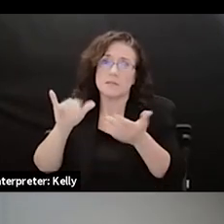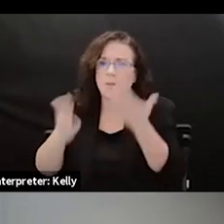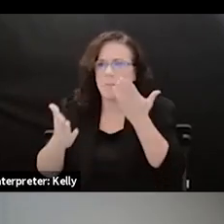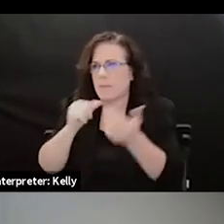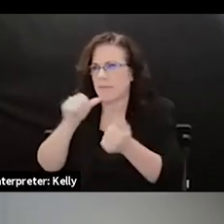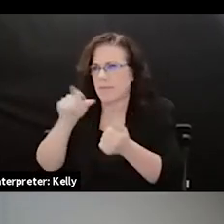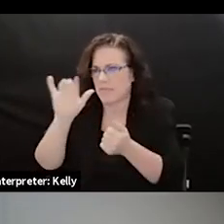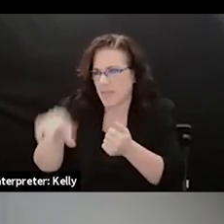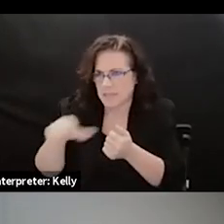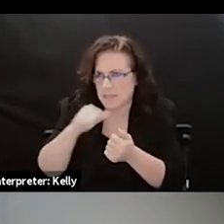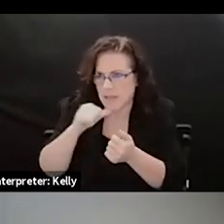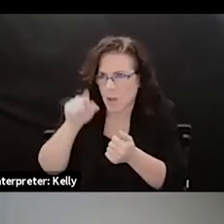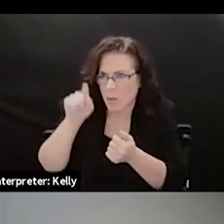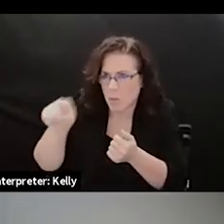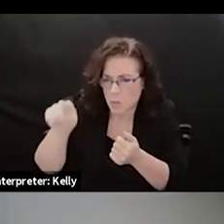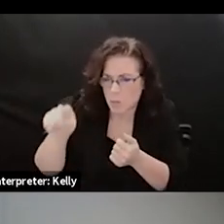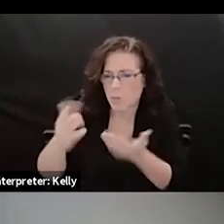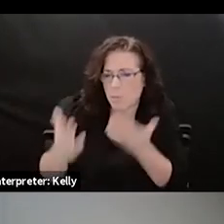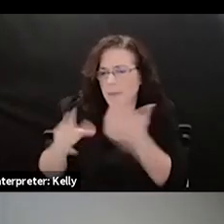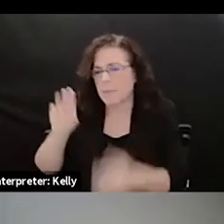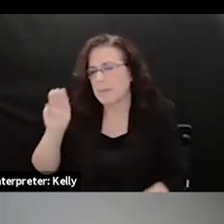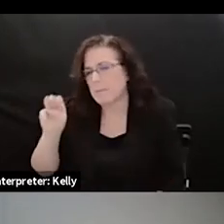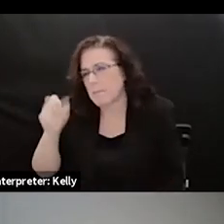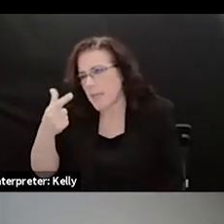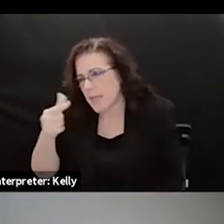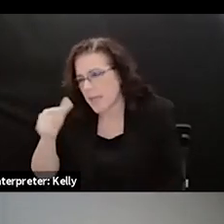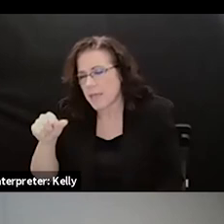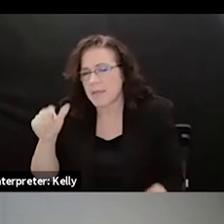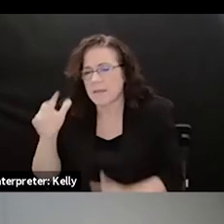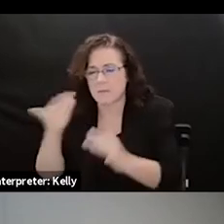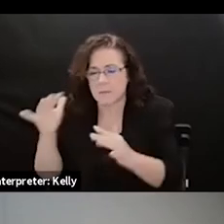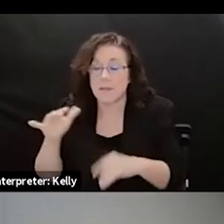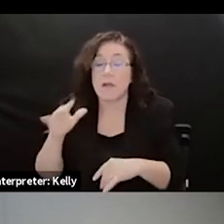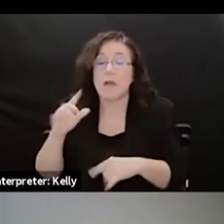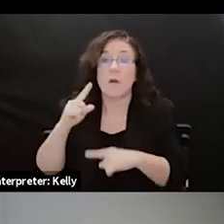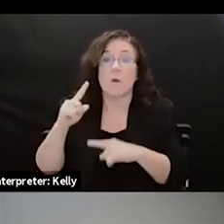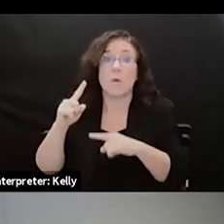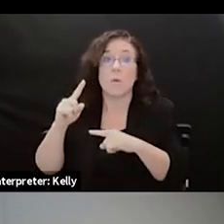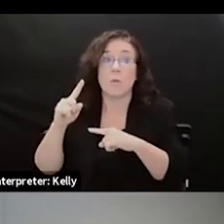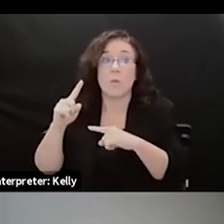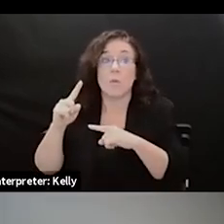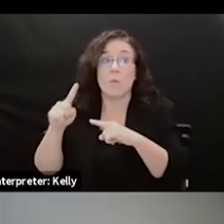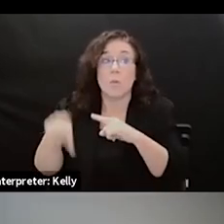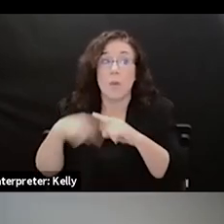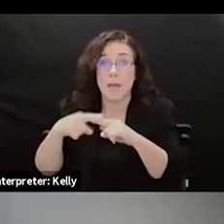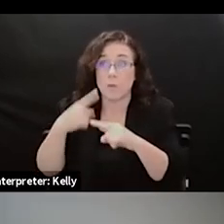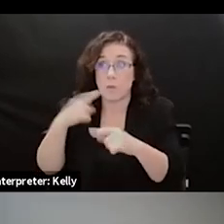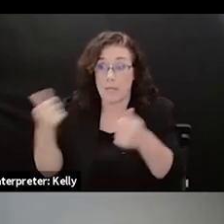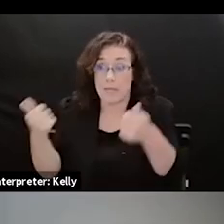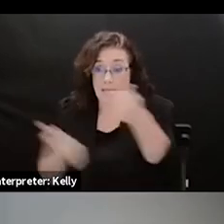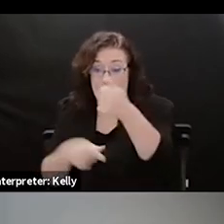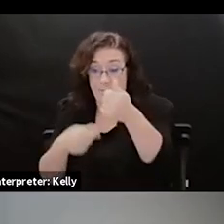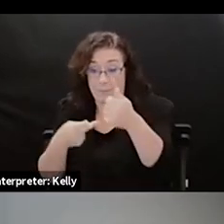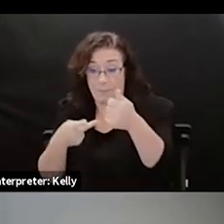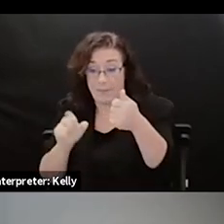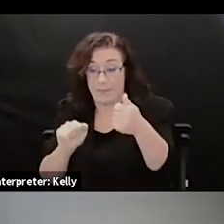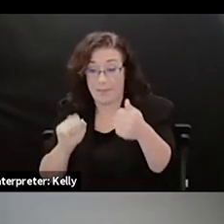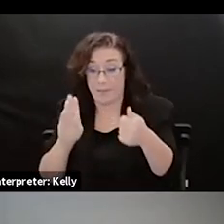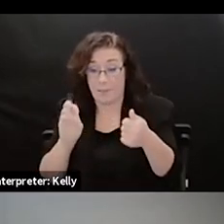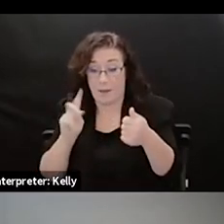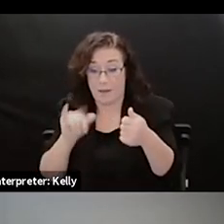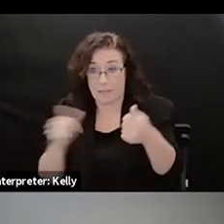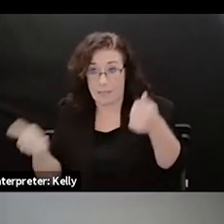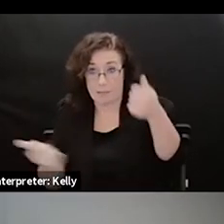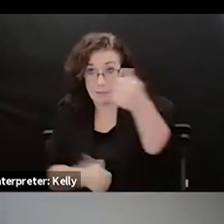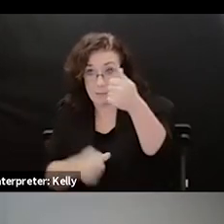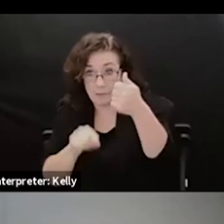hilda so when we have uh peabody and adelante we're approving their charter right under santa barbara unified so how we not